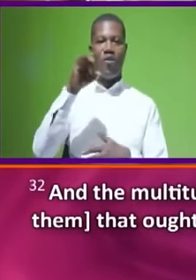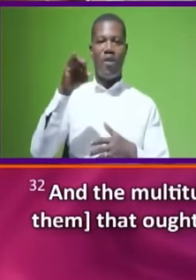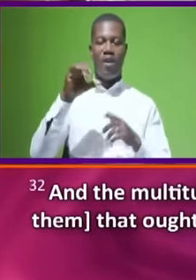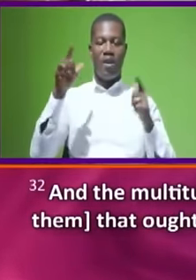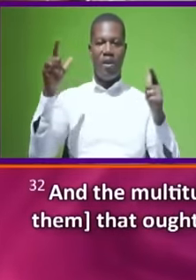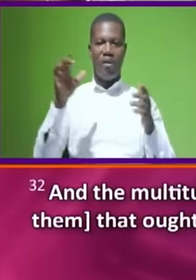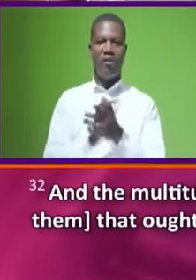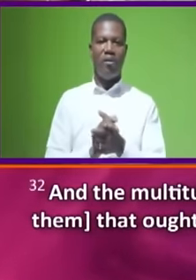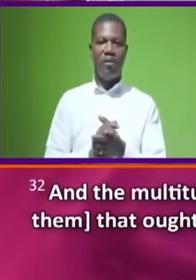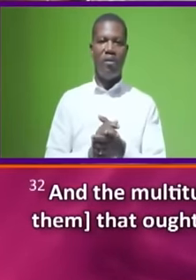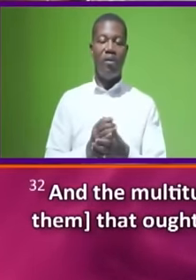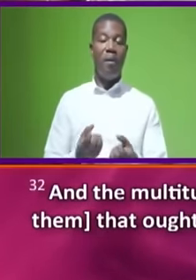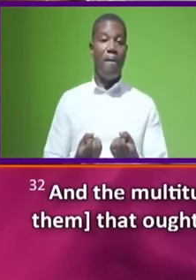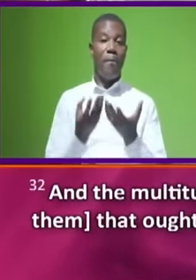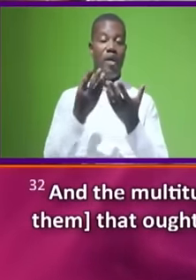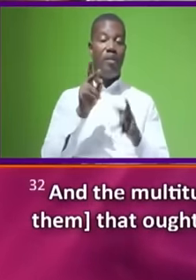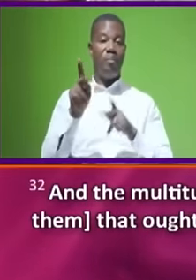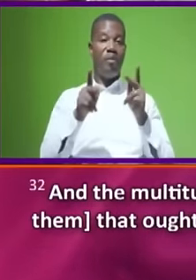Aha.